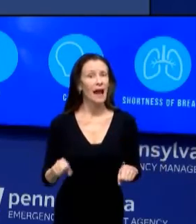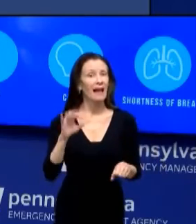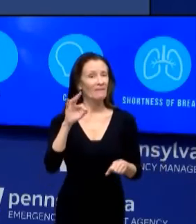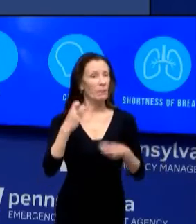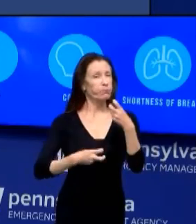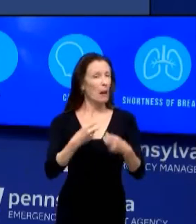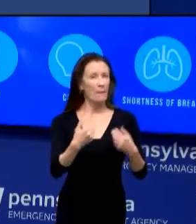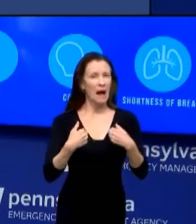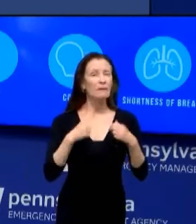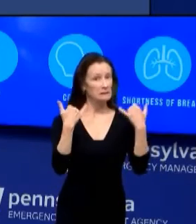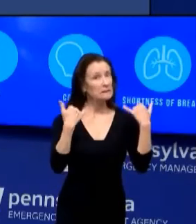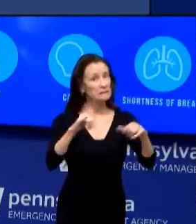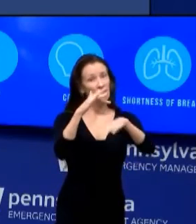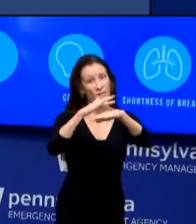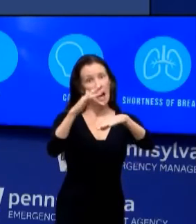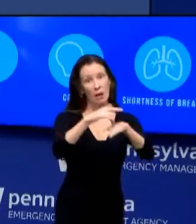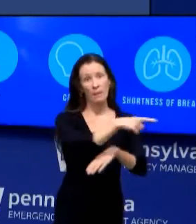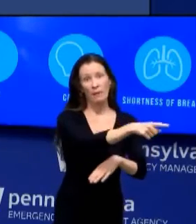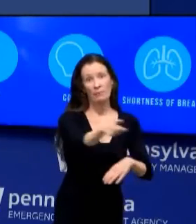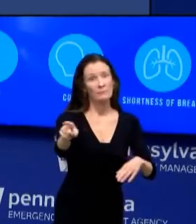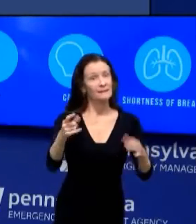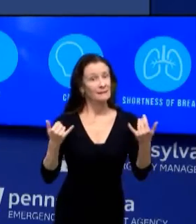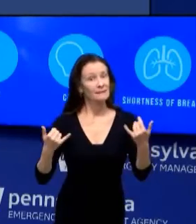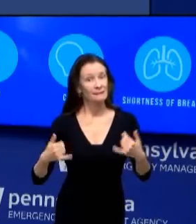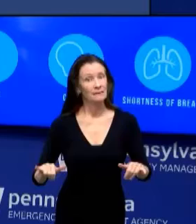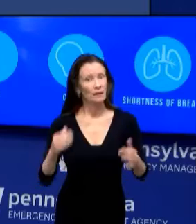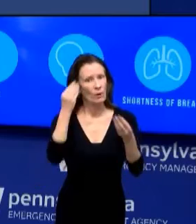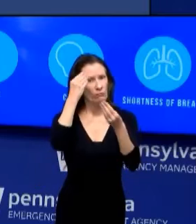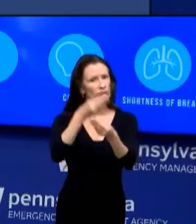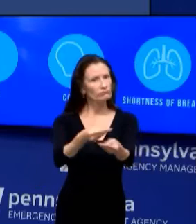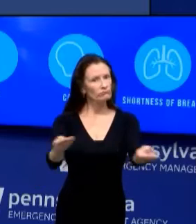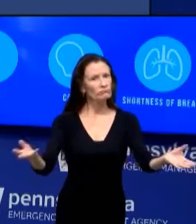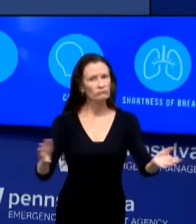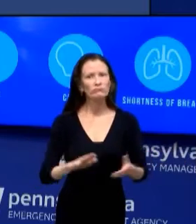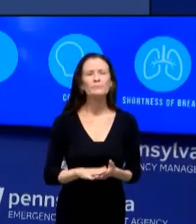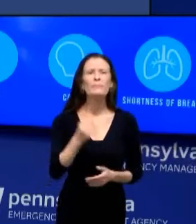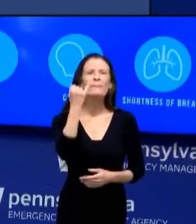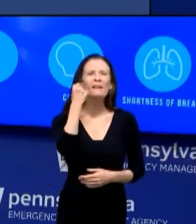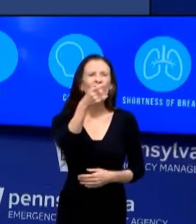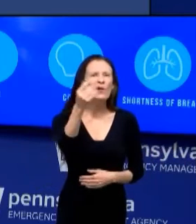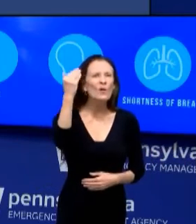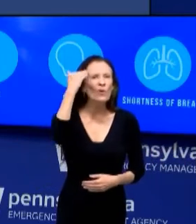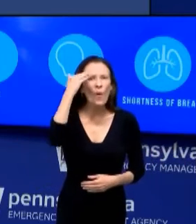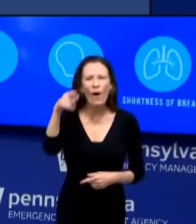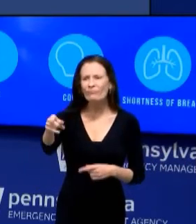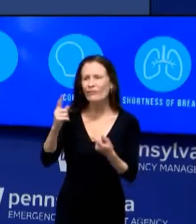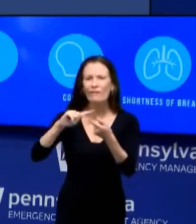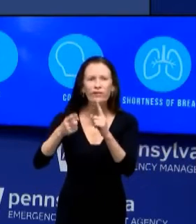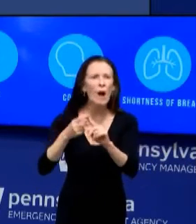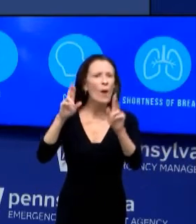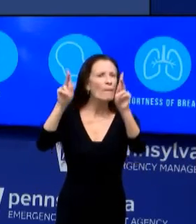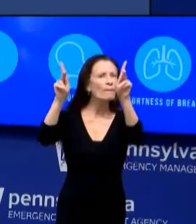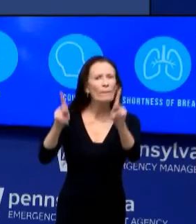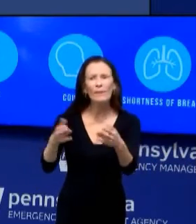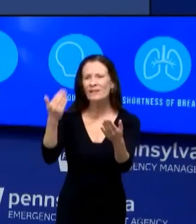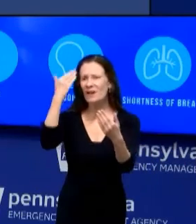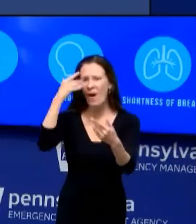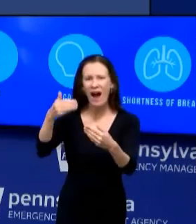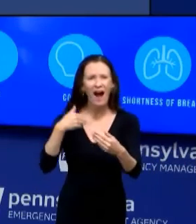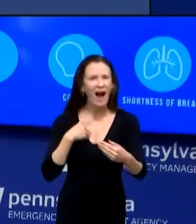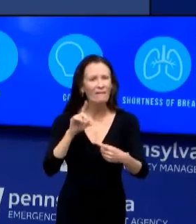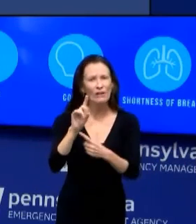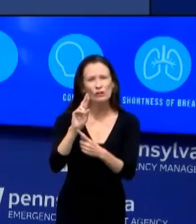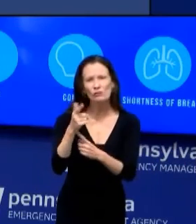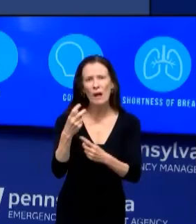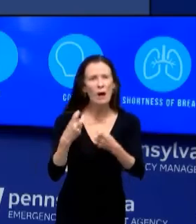If someone in your life has an opioid use disorder, please keep naloxone at hand, the life-saving